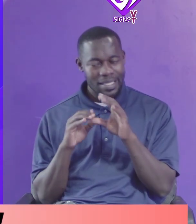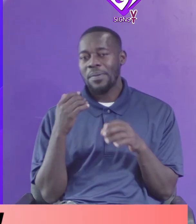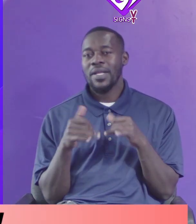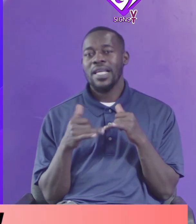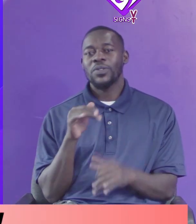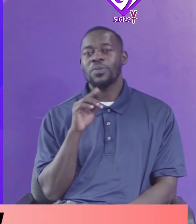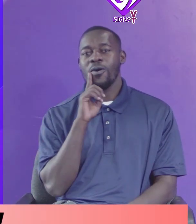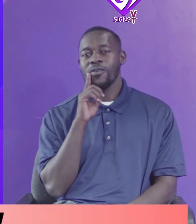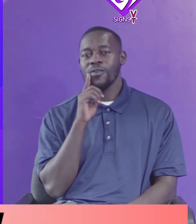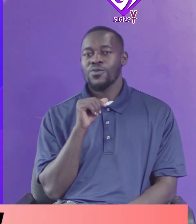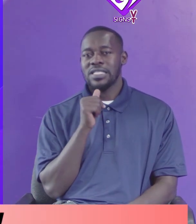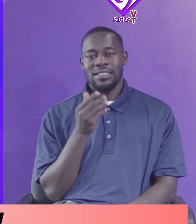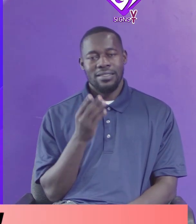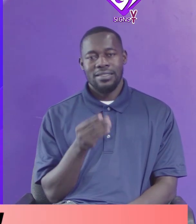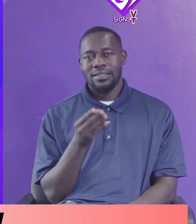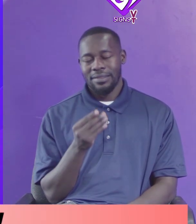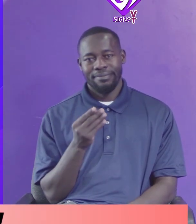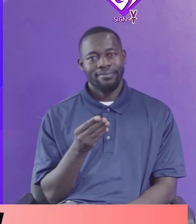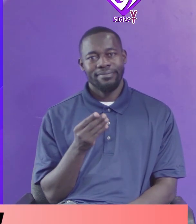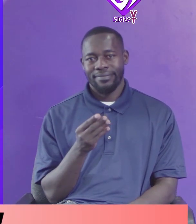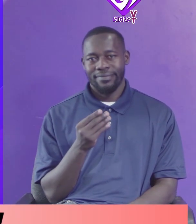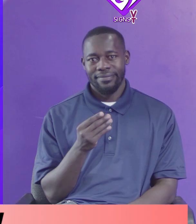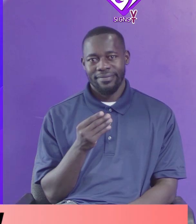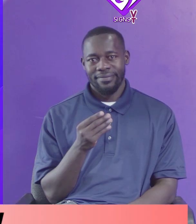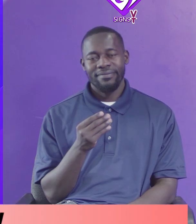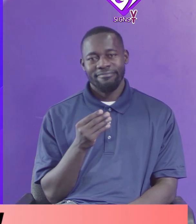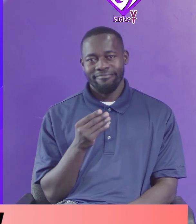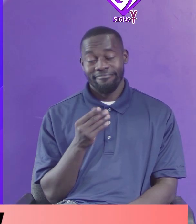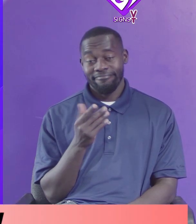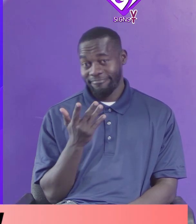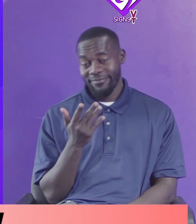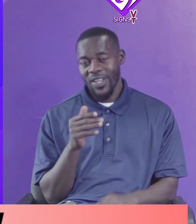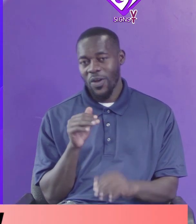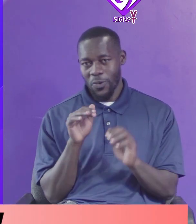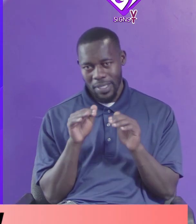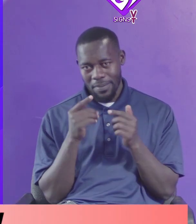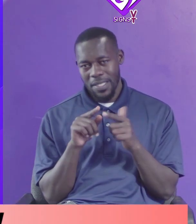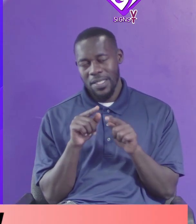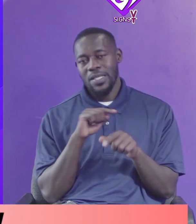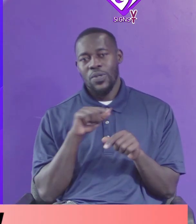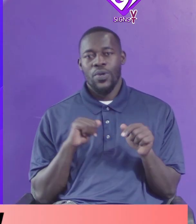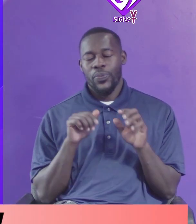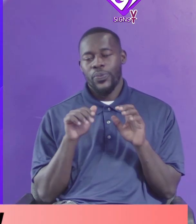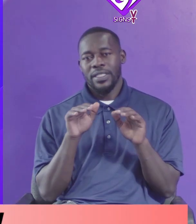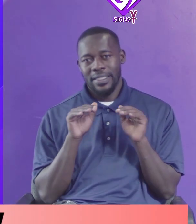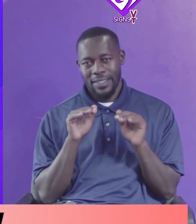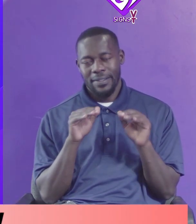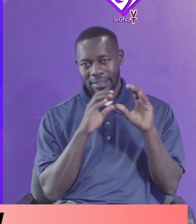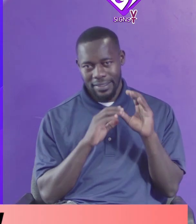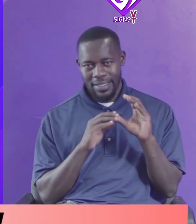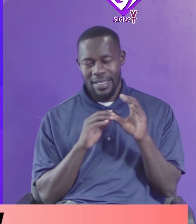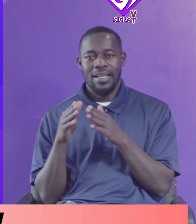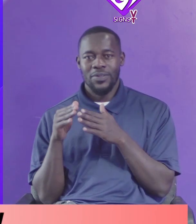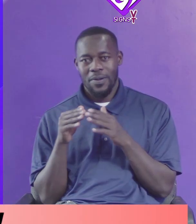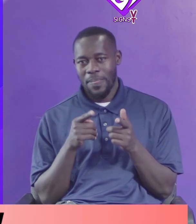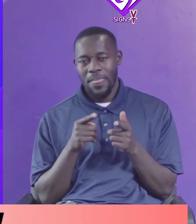and as far as getting to the desired goal that is winning the Premier League is concerned. Yes. And that is Super Sunday tomorrow. Chelsea, Arsenal. Talking about